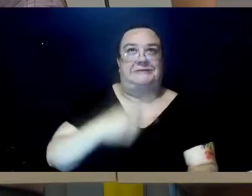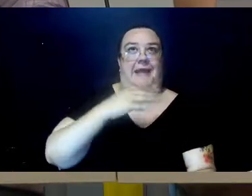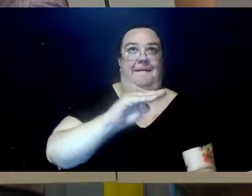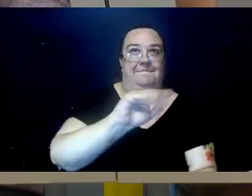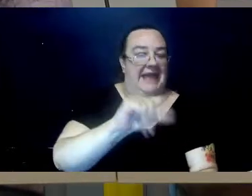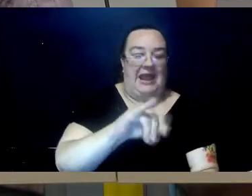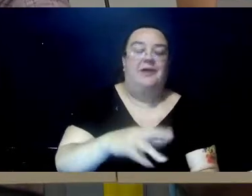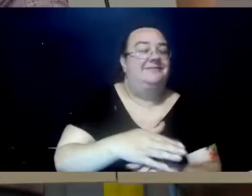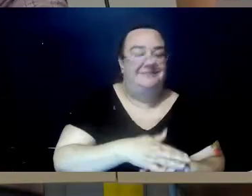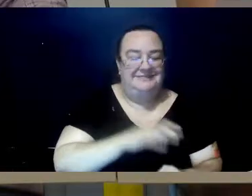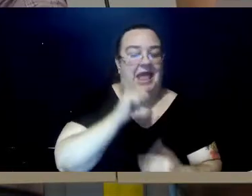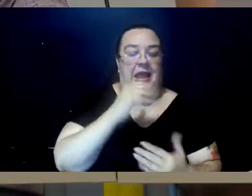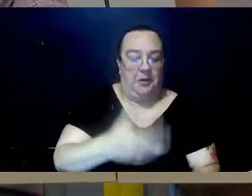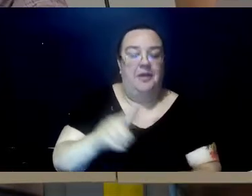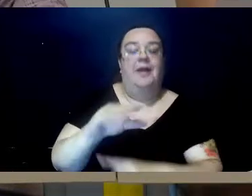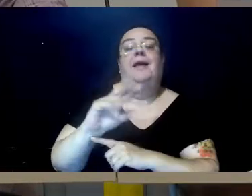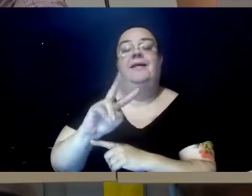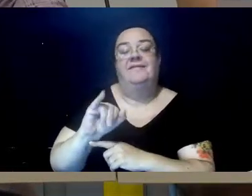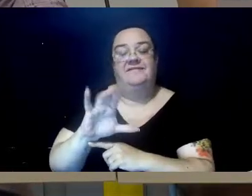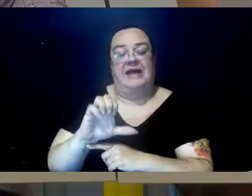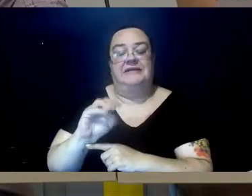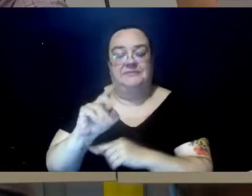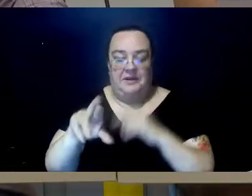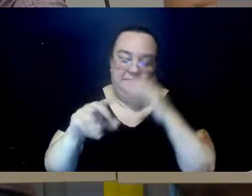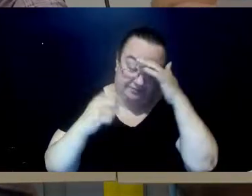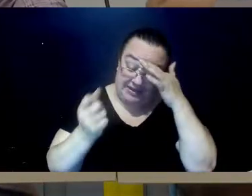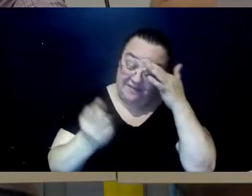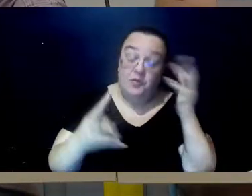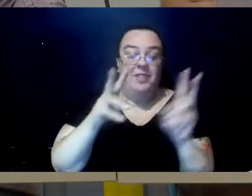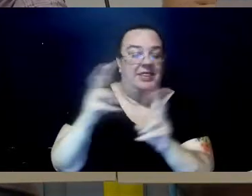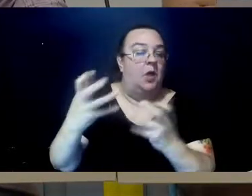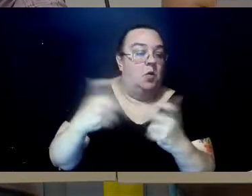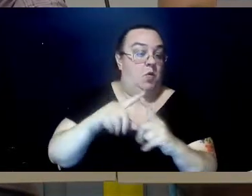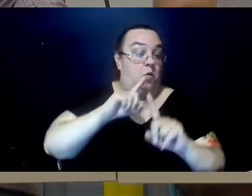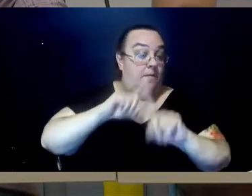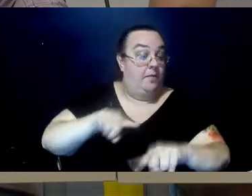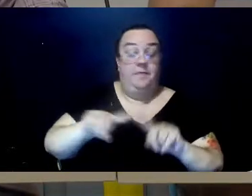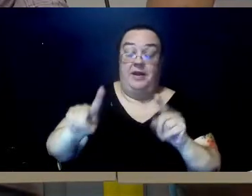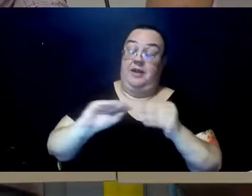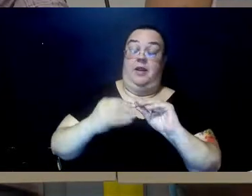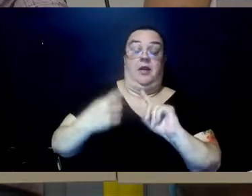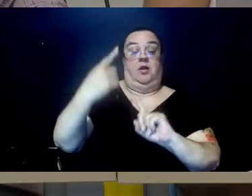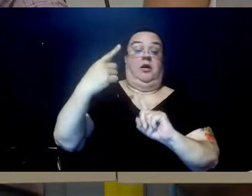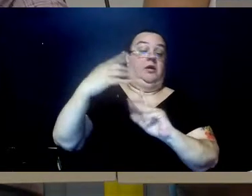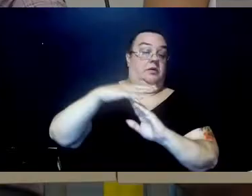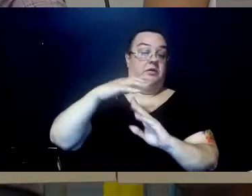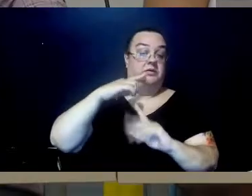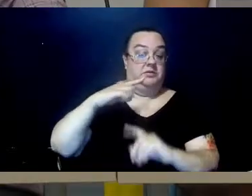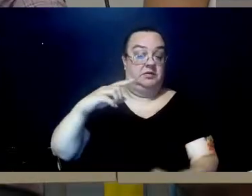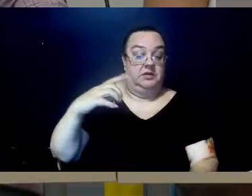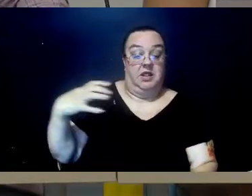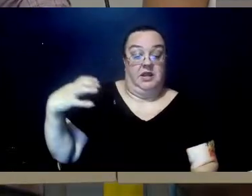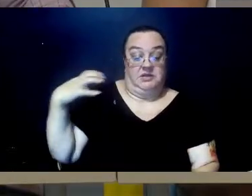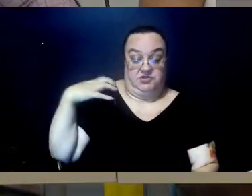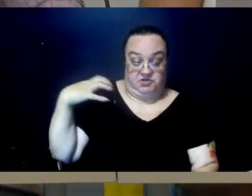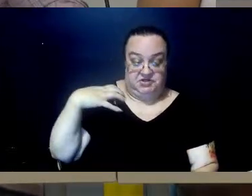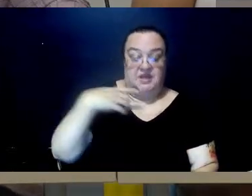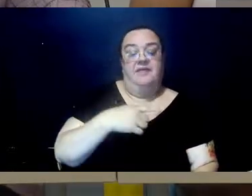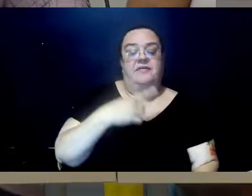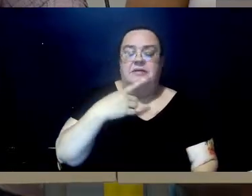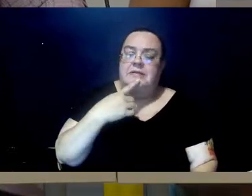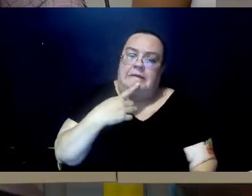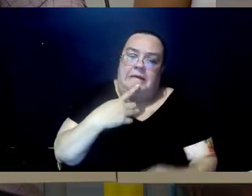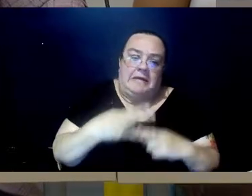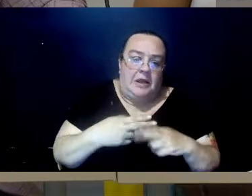few matters to report on, but first and foremost, the chief hinted earlier, but happy 3